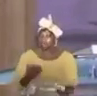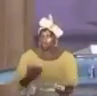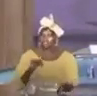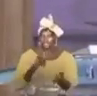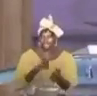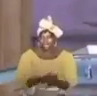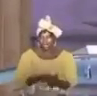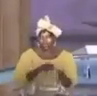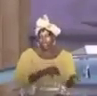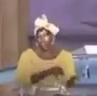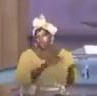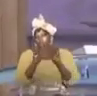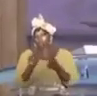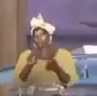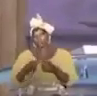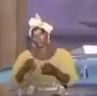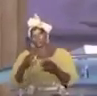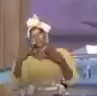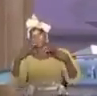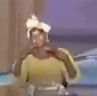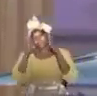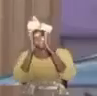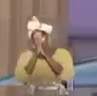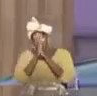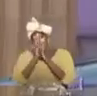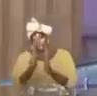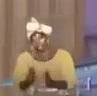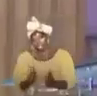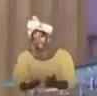prayer life, the health of your word study.